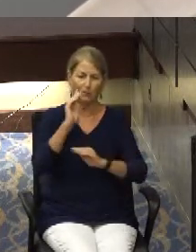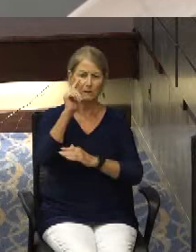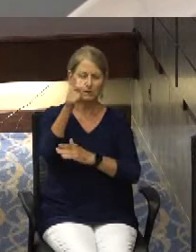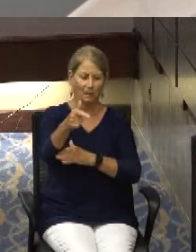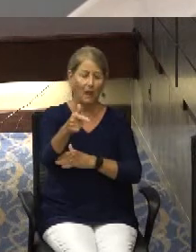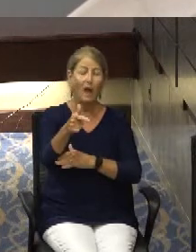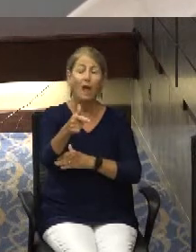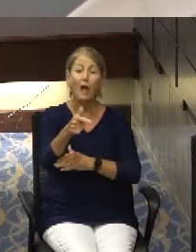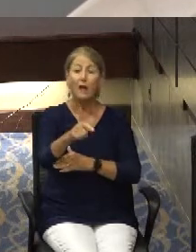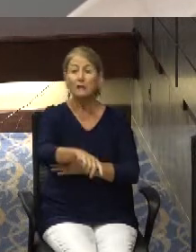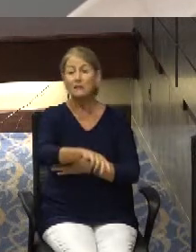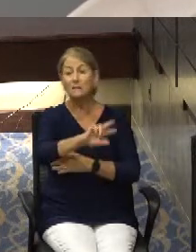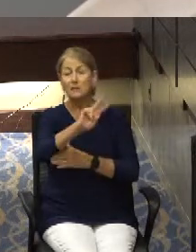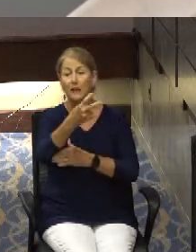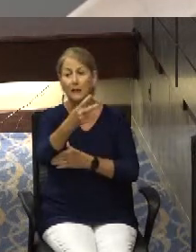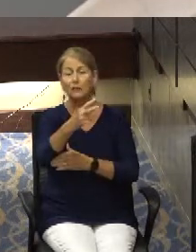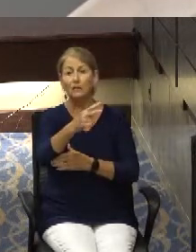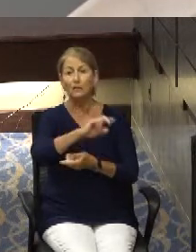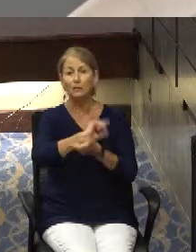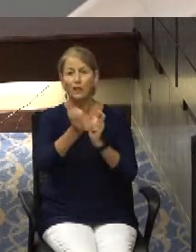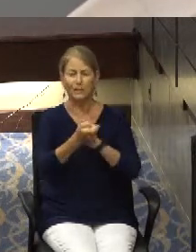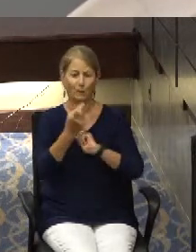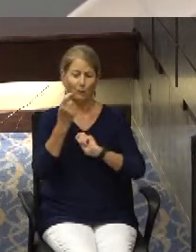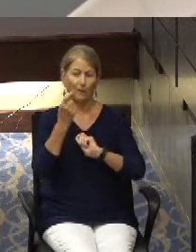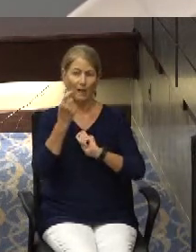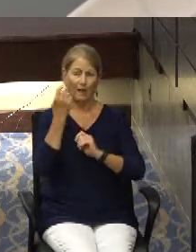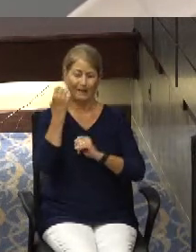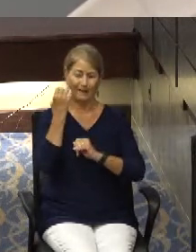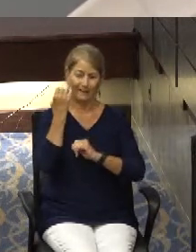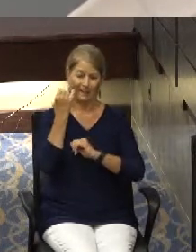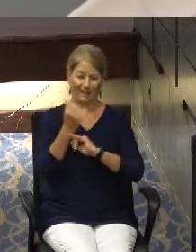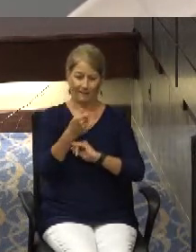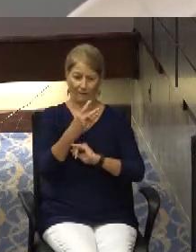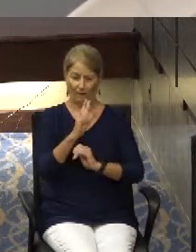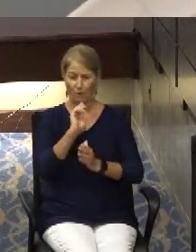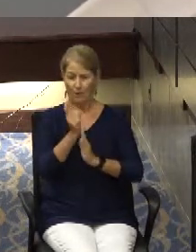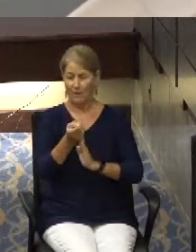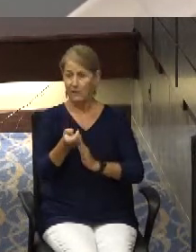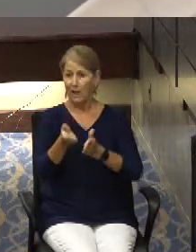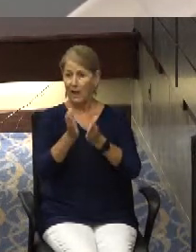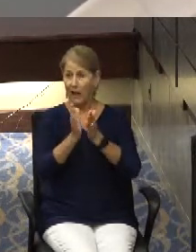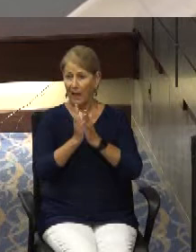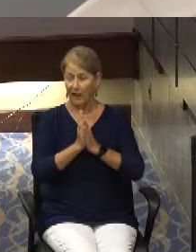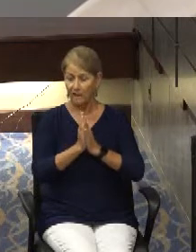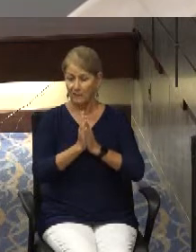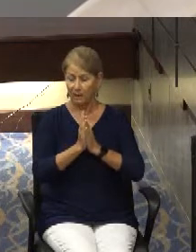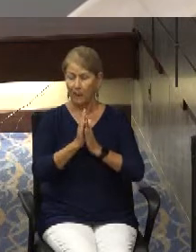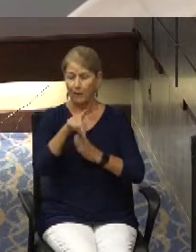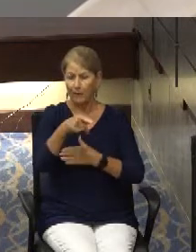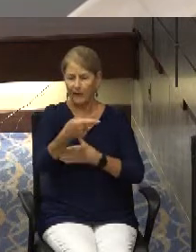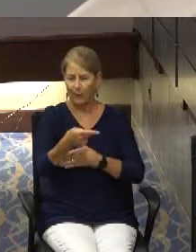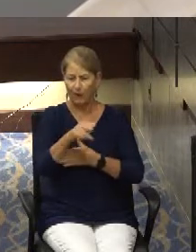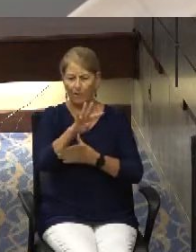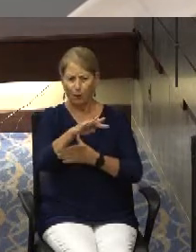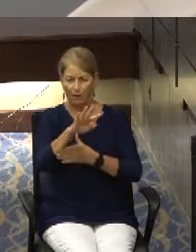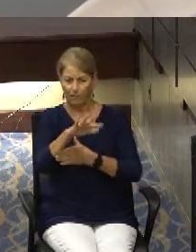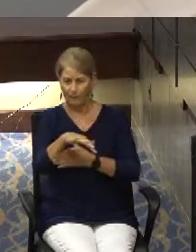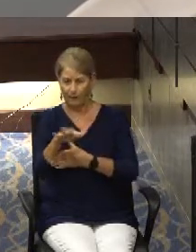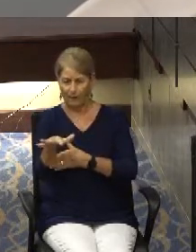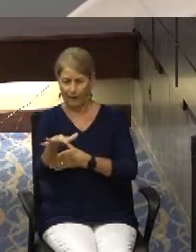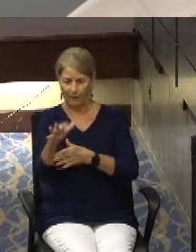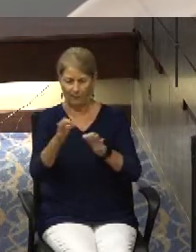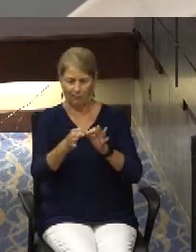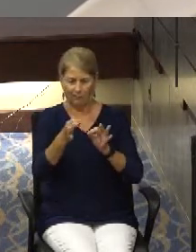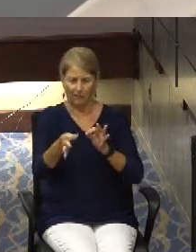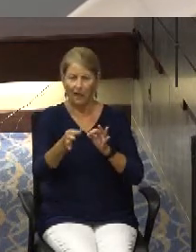today, I have just in the last few minutes received a request for a continuance on public hearing 455. That's the one